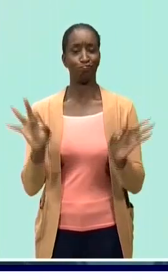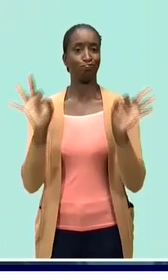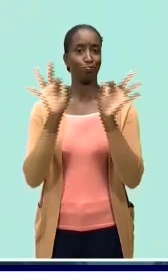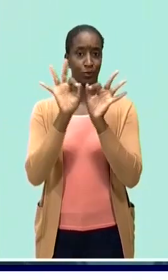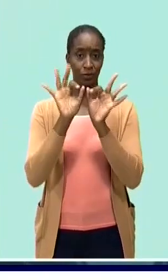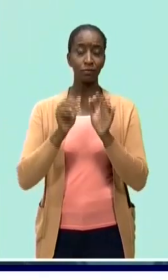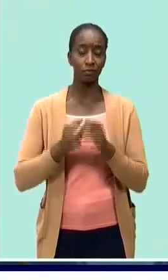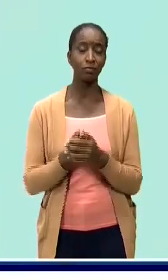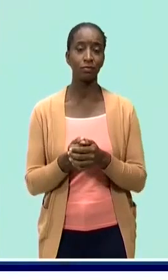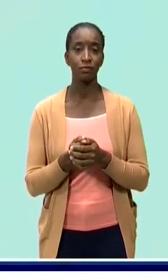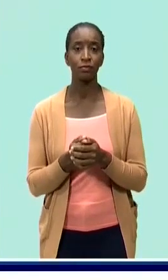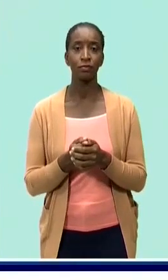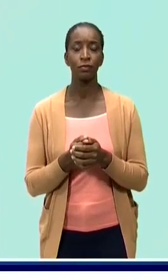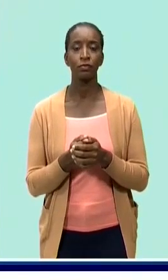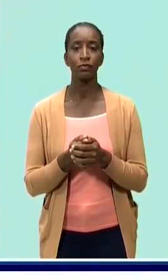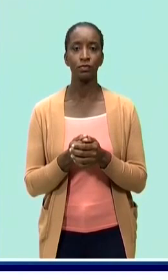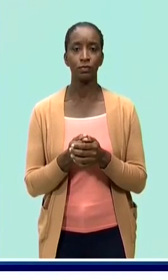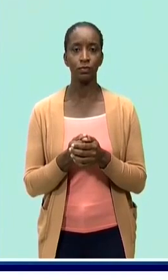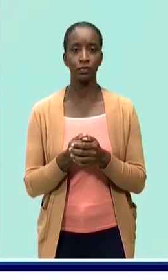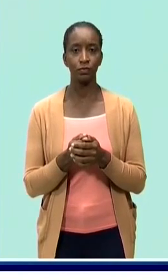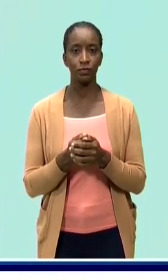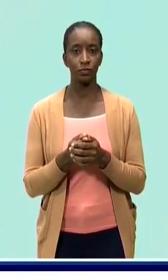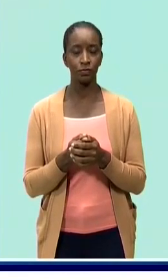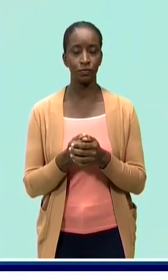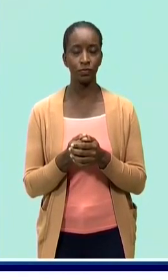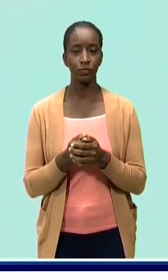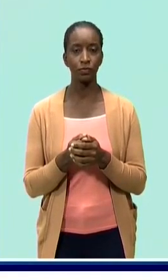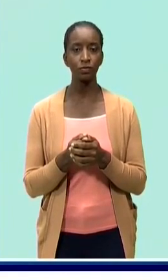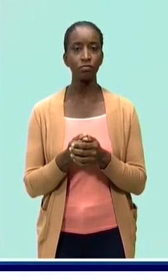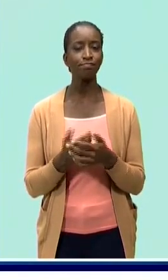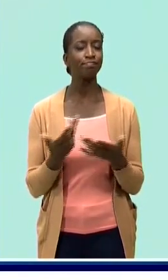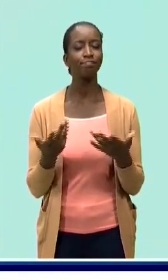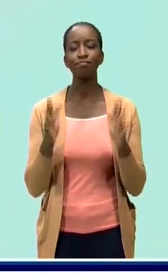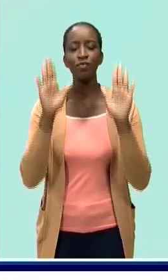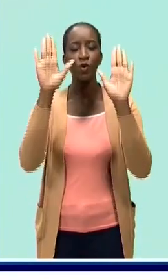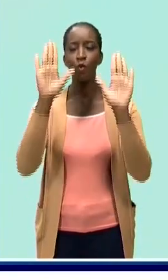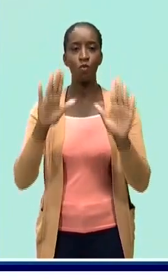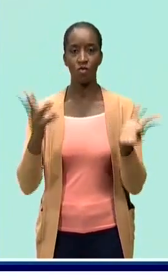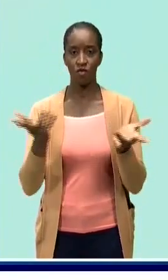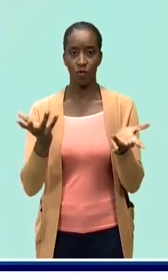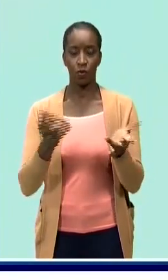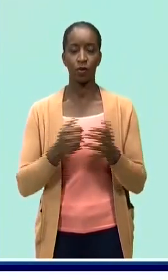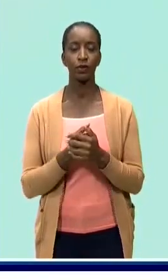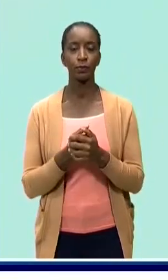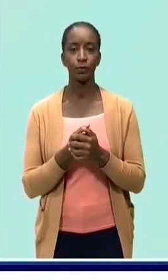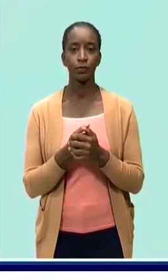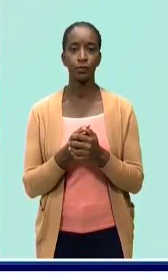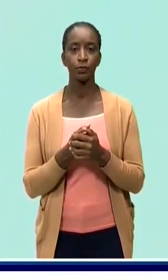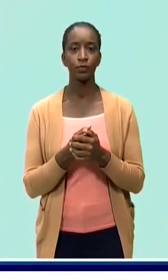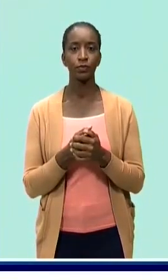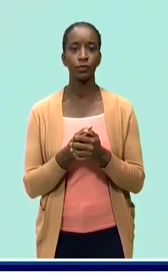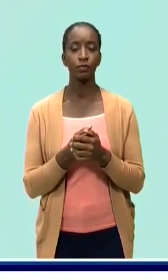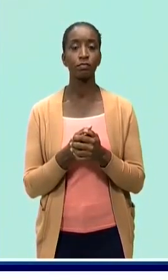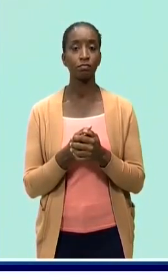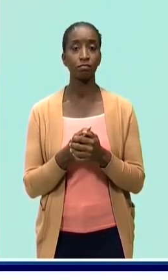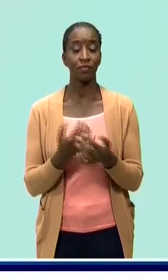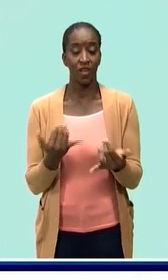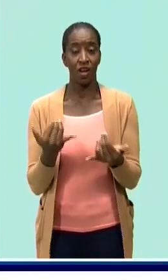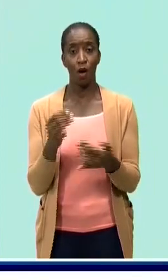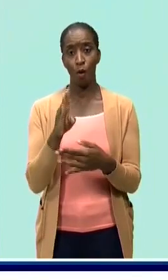before. What is wonderful as a message, and as the message in this bill,